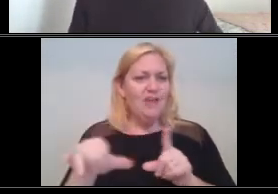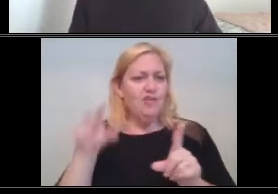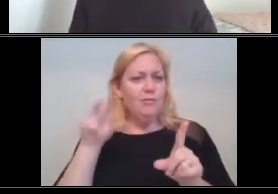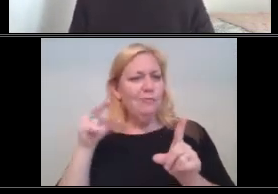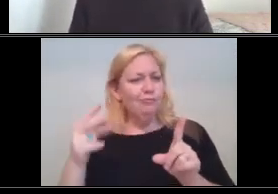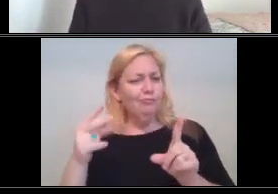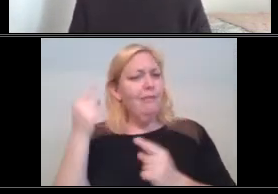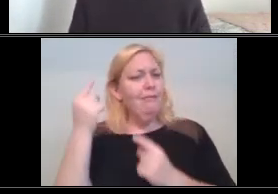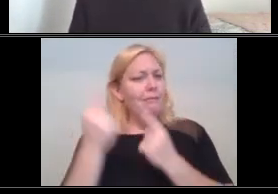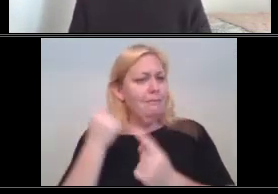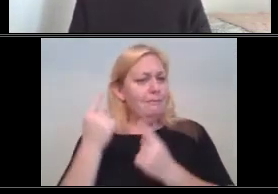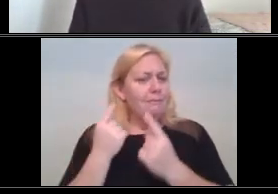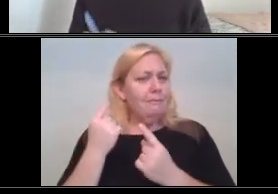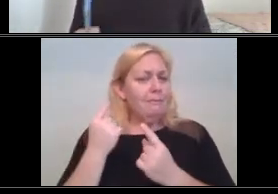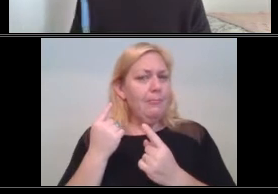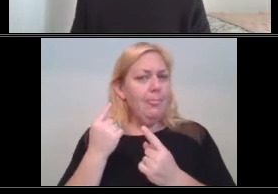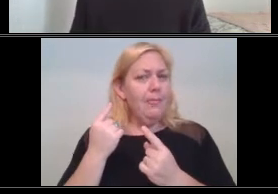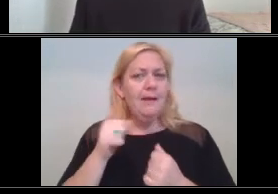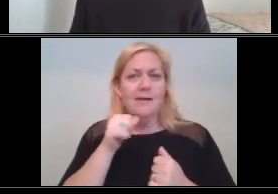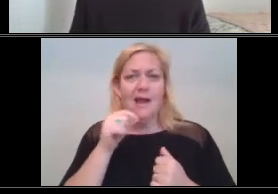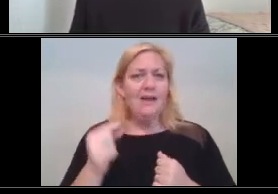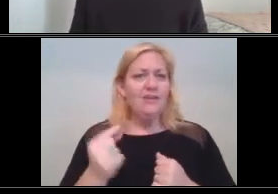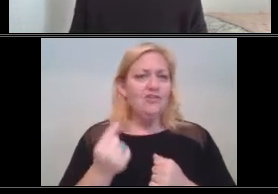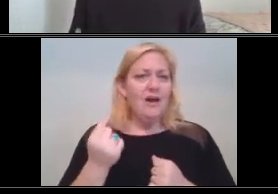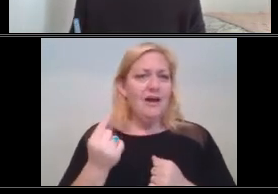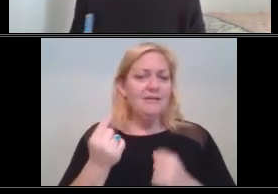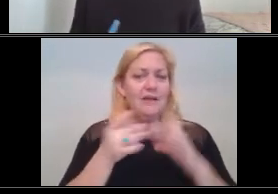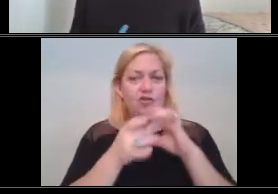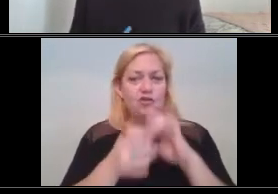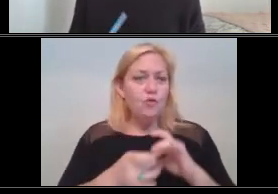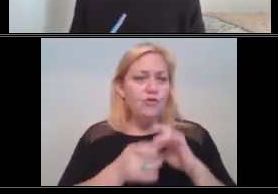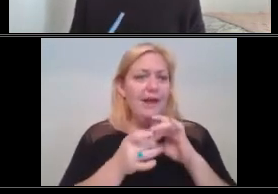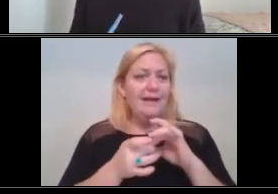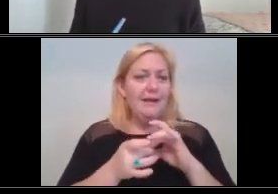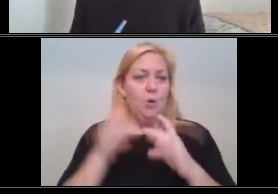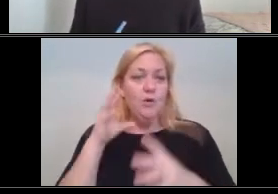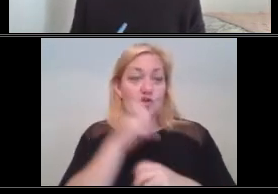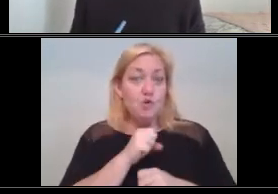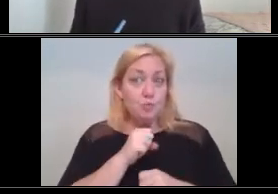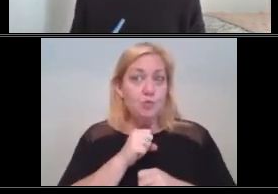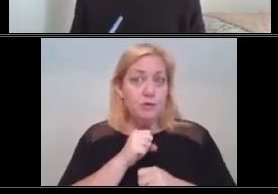clarified and not just associated or assumed.